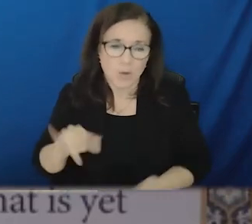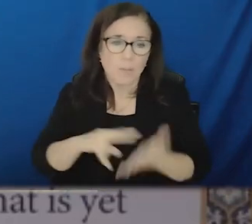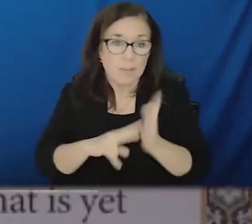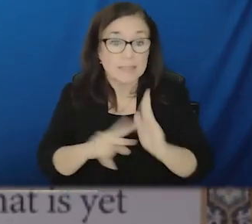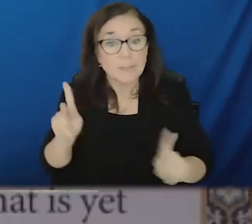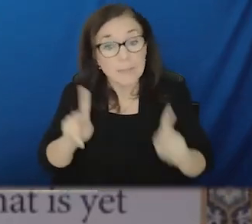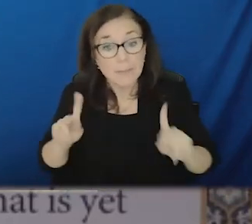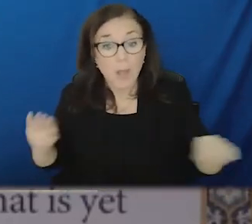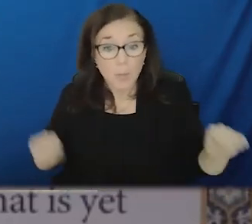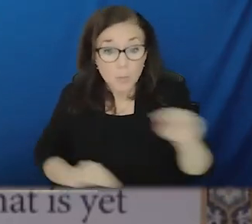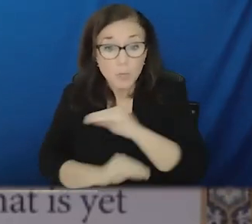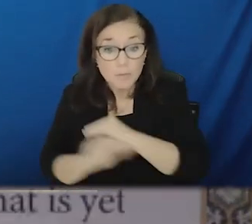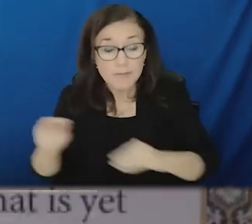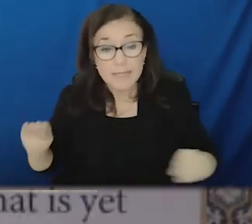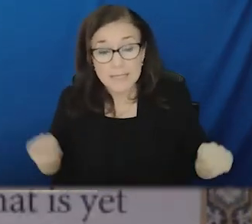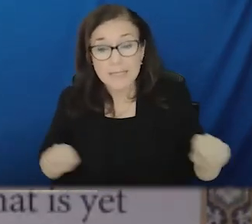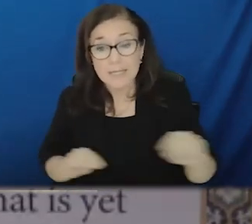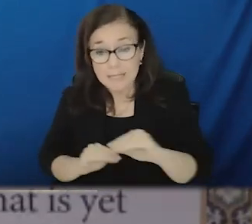terms of